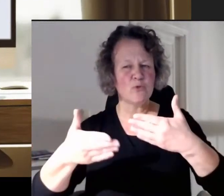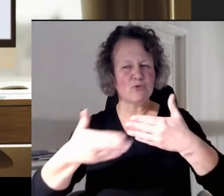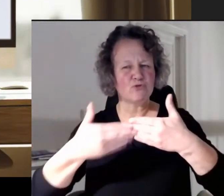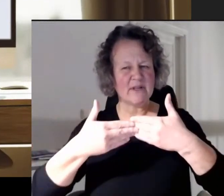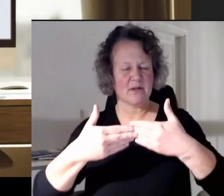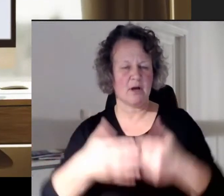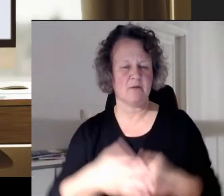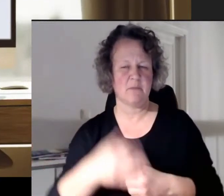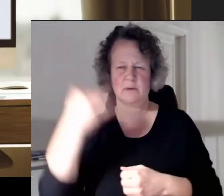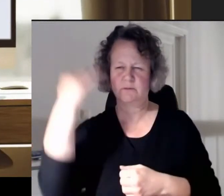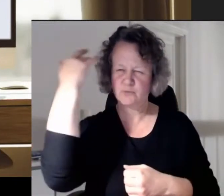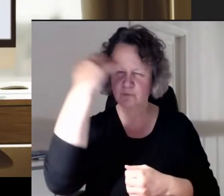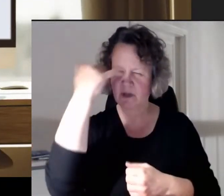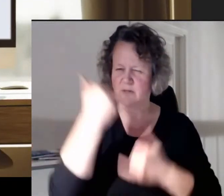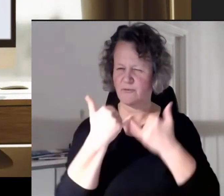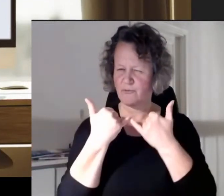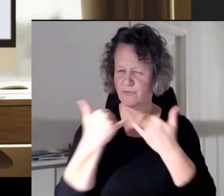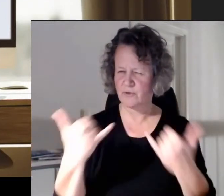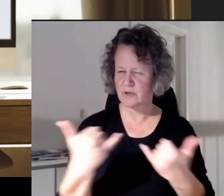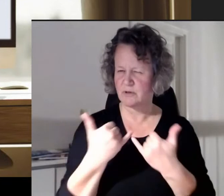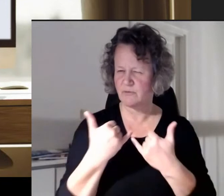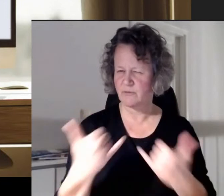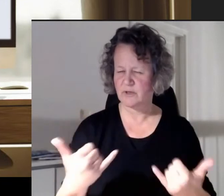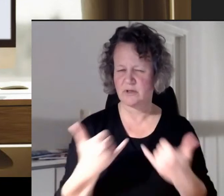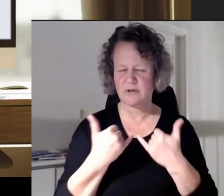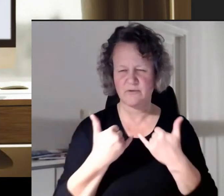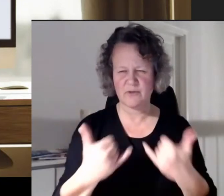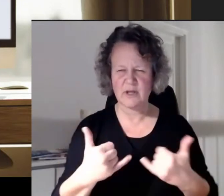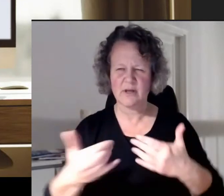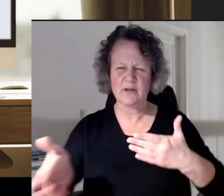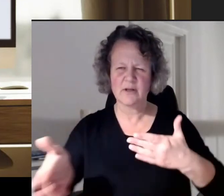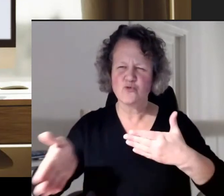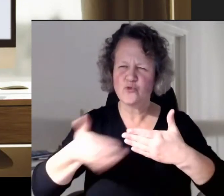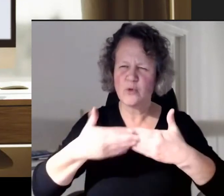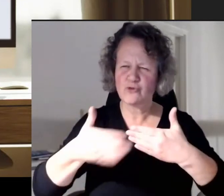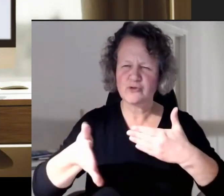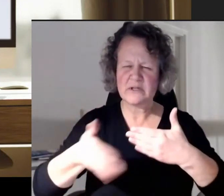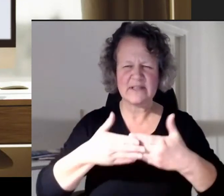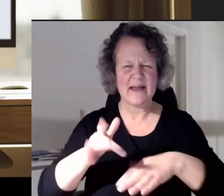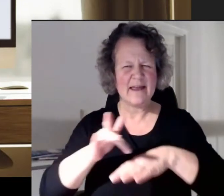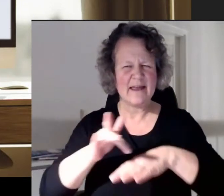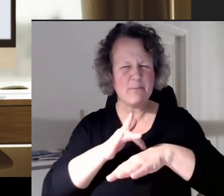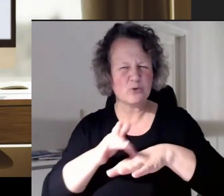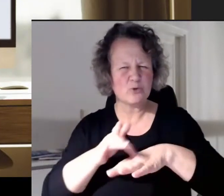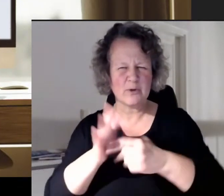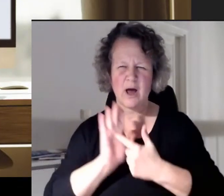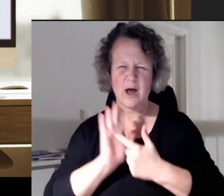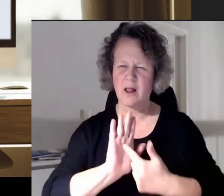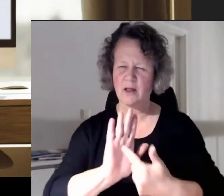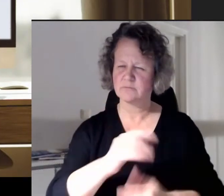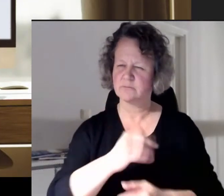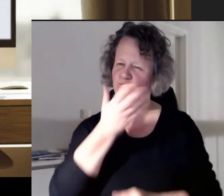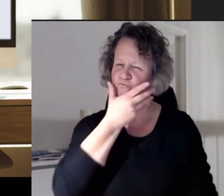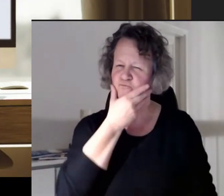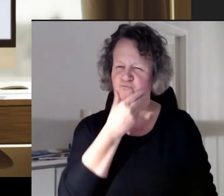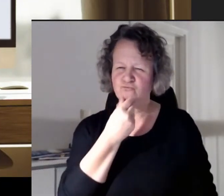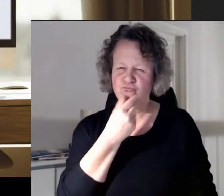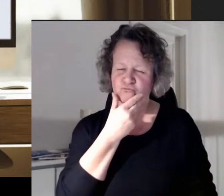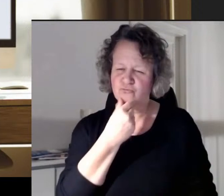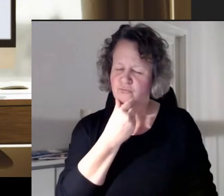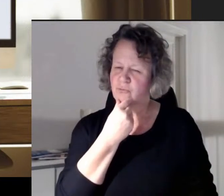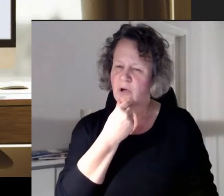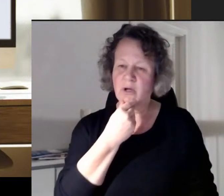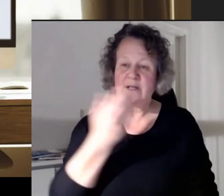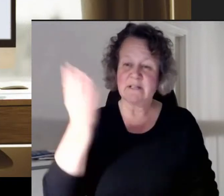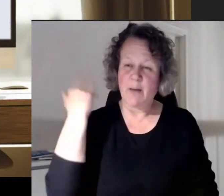this device. So we were considering it very thoroughly, very carefully. How can you do it? How can you fill this with